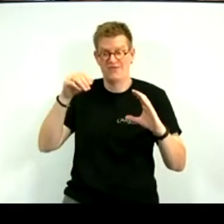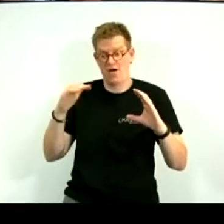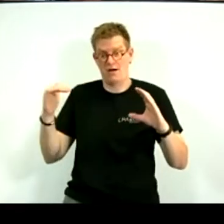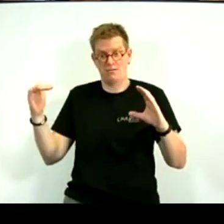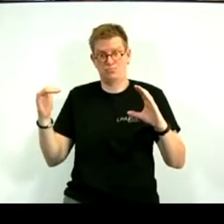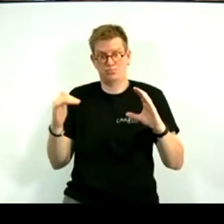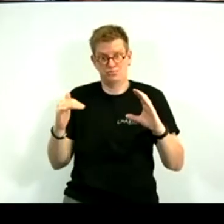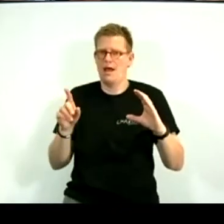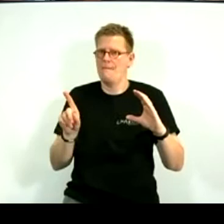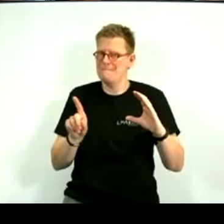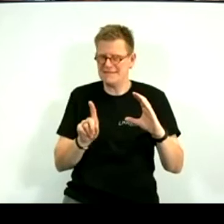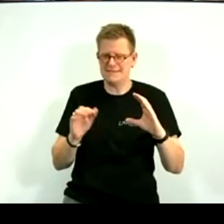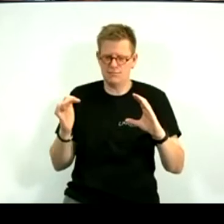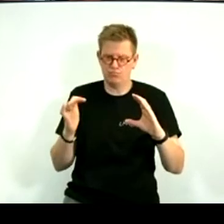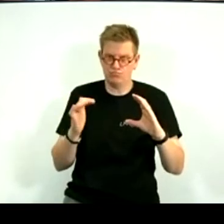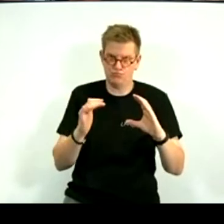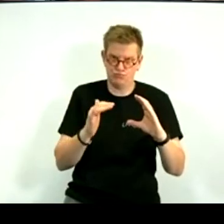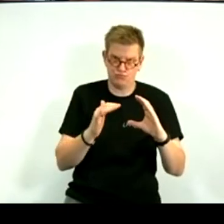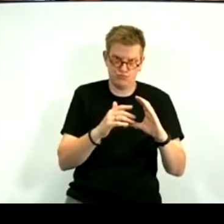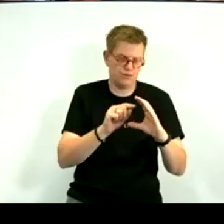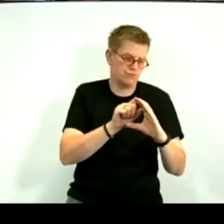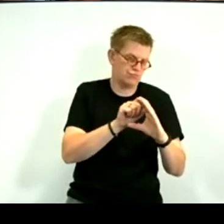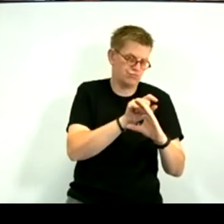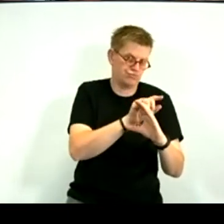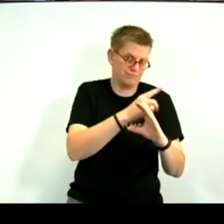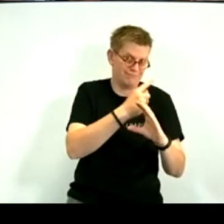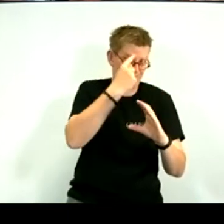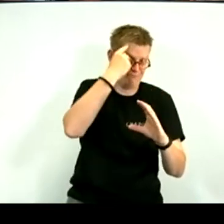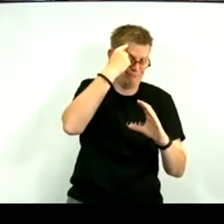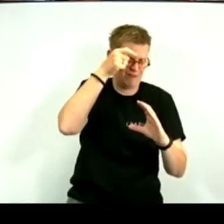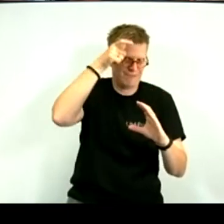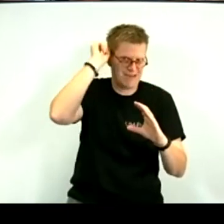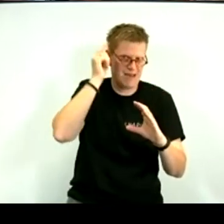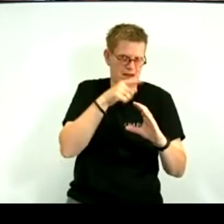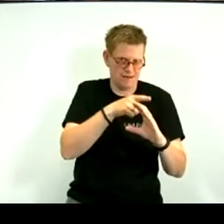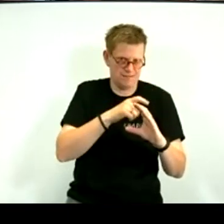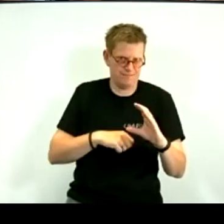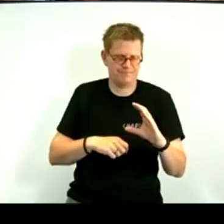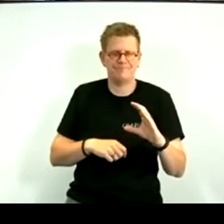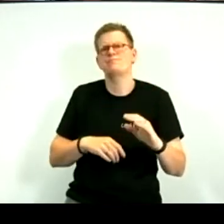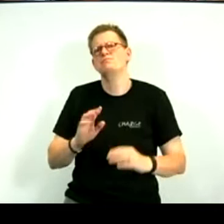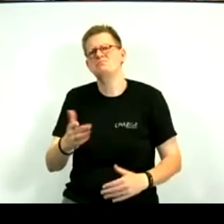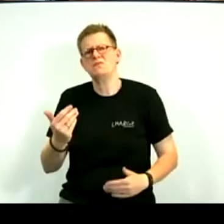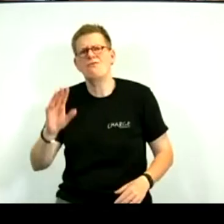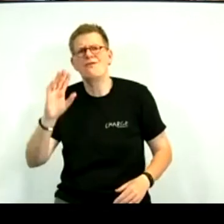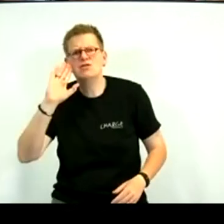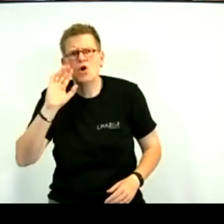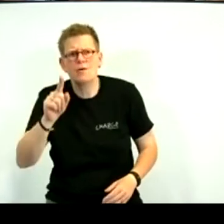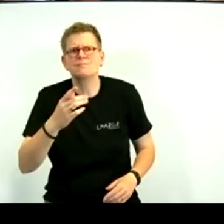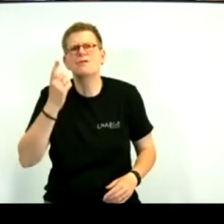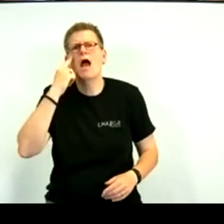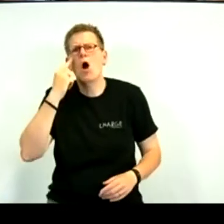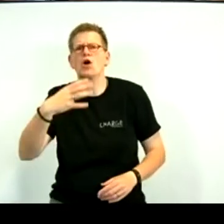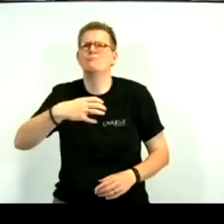if you hear about eye conditions, or you see your child doing something that suggests they're trying to cope